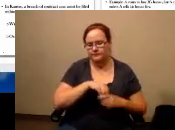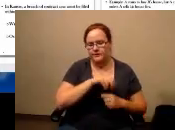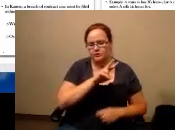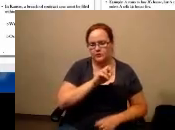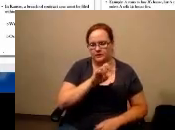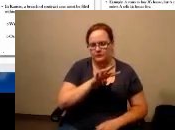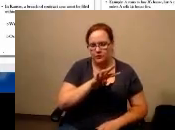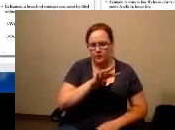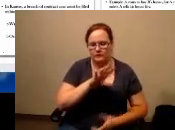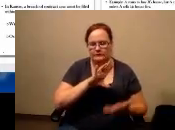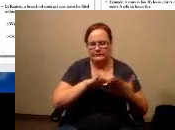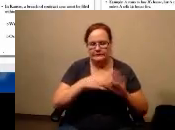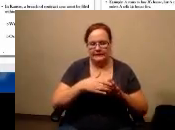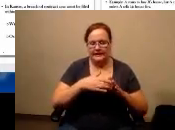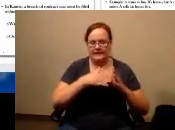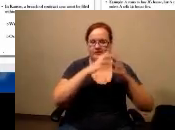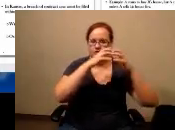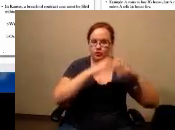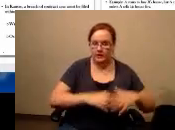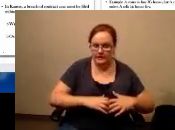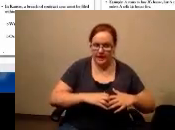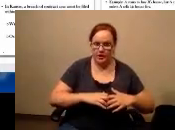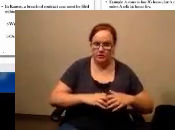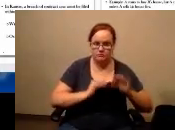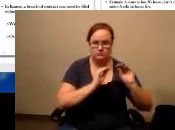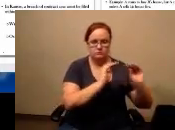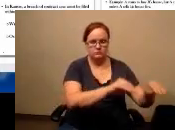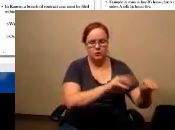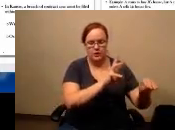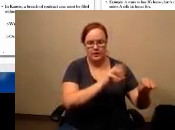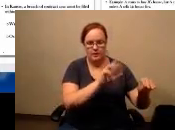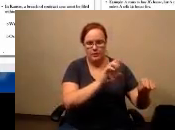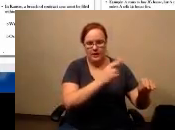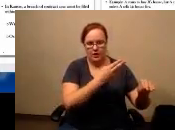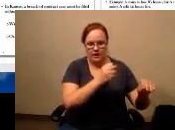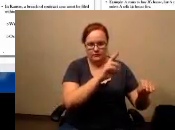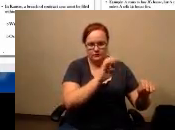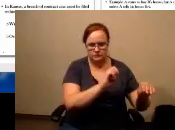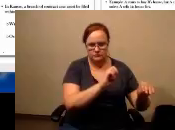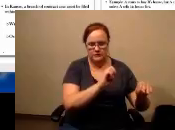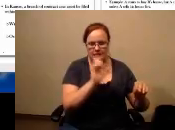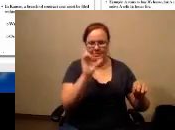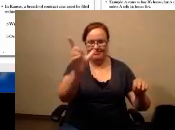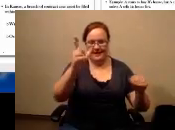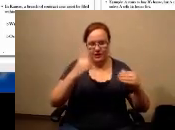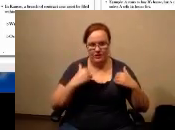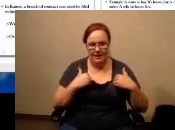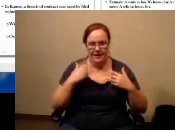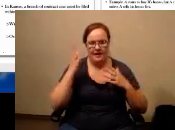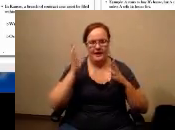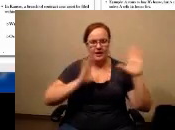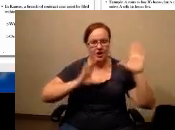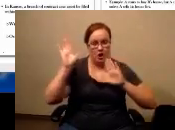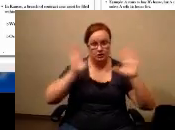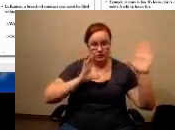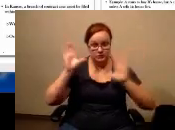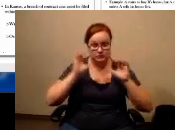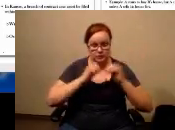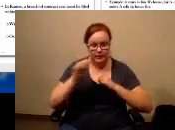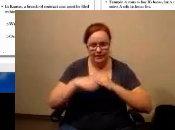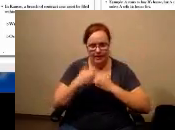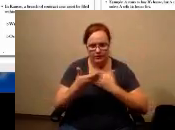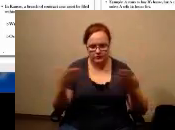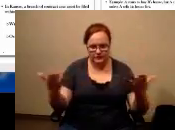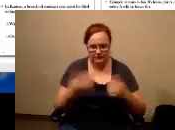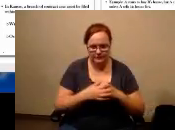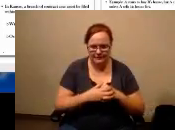down, threw it in a warehouse, and later had a city auction along with a bunch of other stuff. The stuff, I should point out, that the city thought was